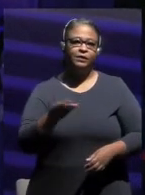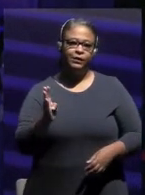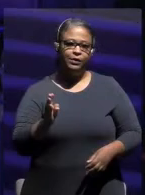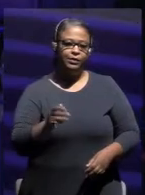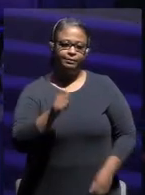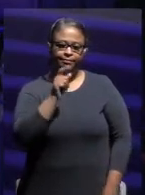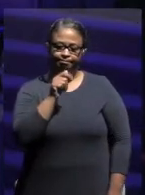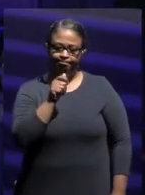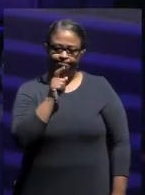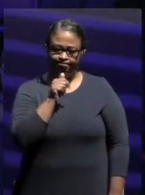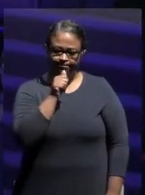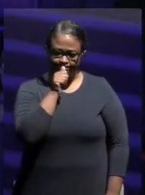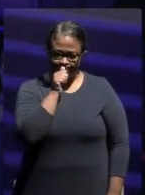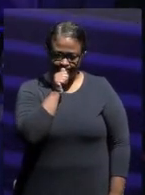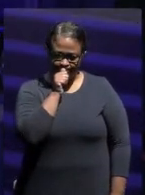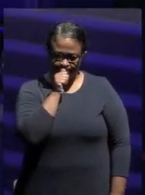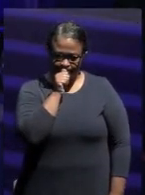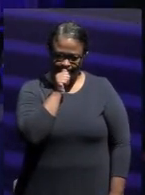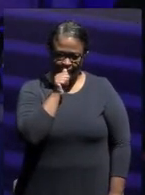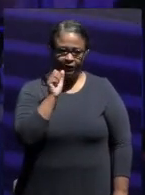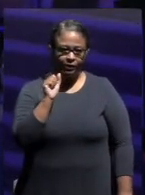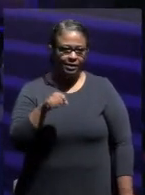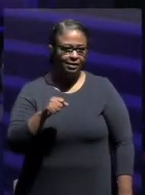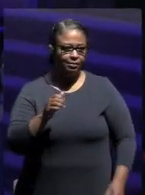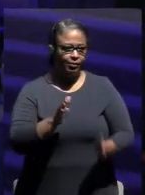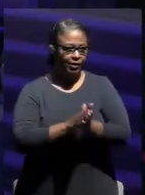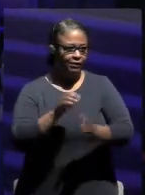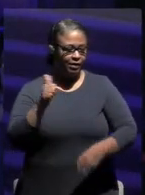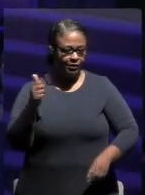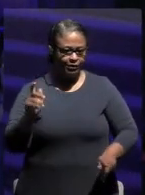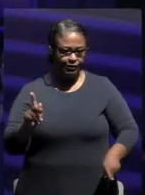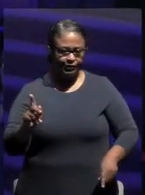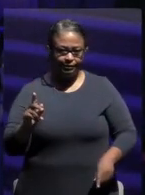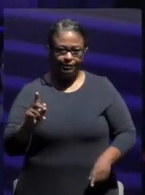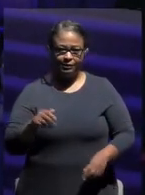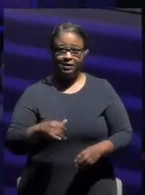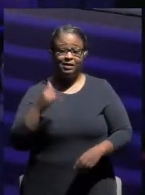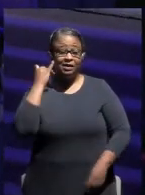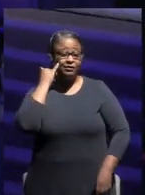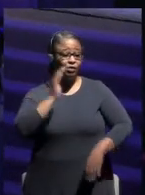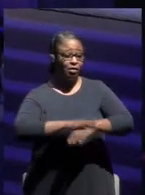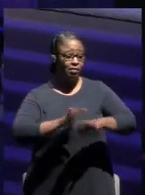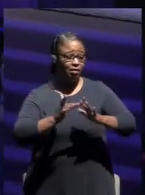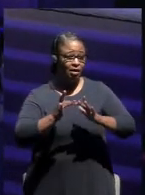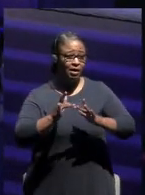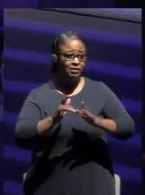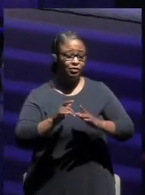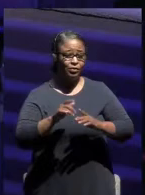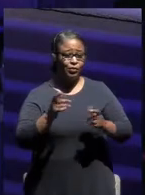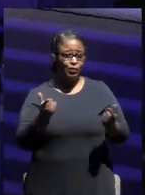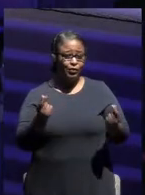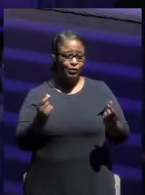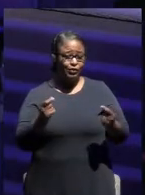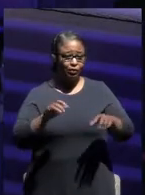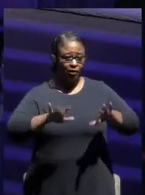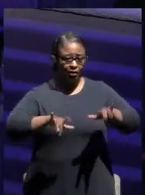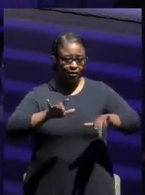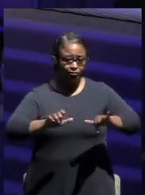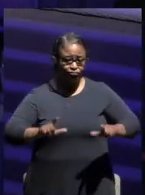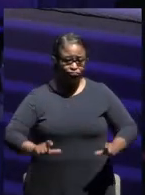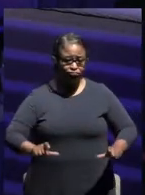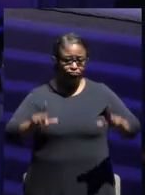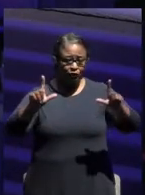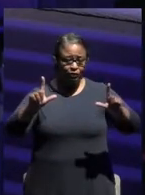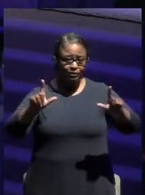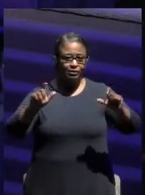few that is in our audience too. And if you're online, we encourage you to type in your prayer need in Facebook chat or YouTube chat, and